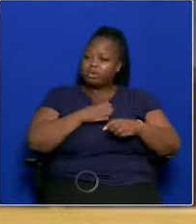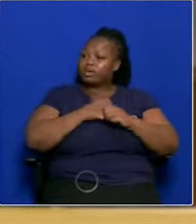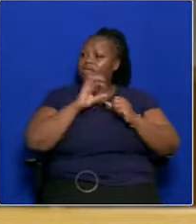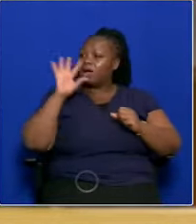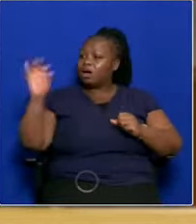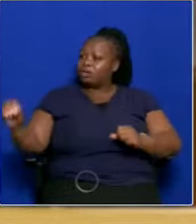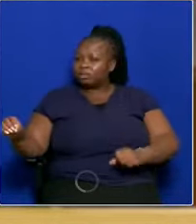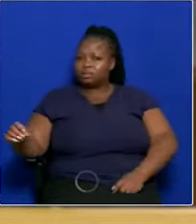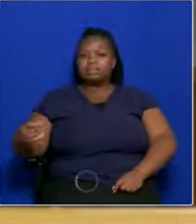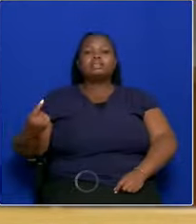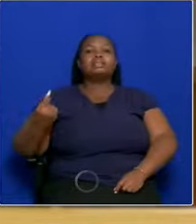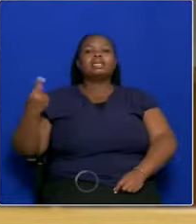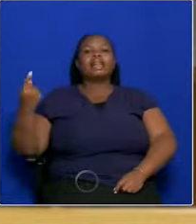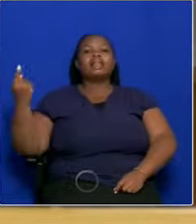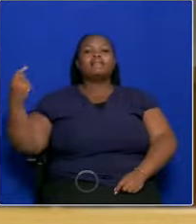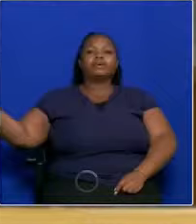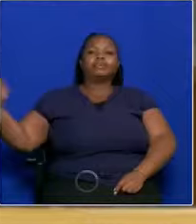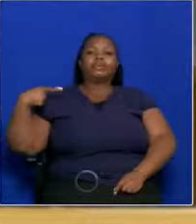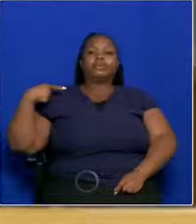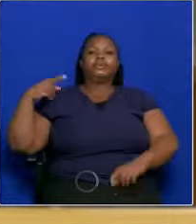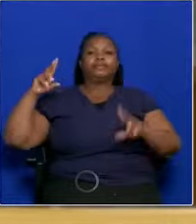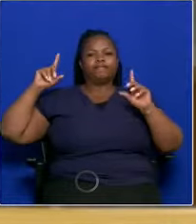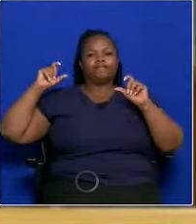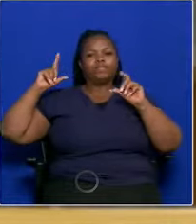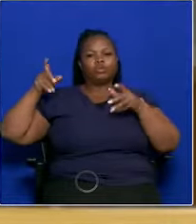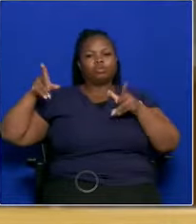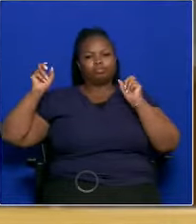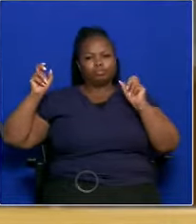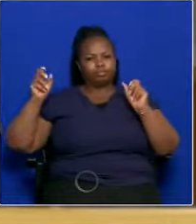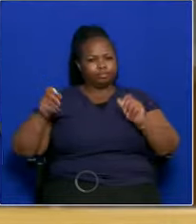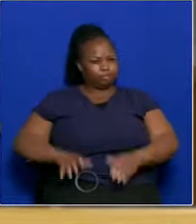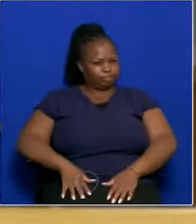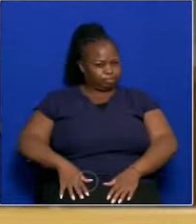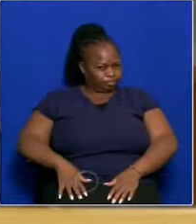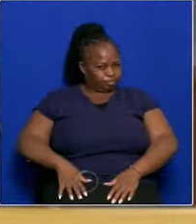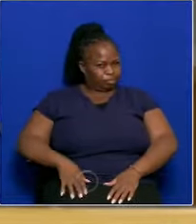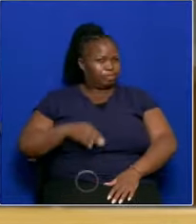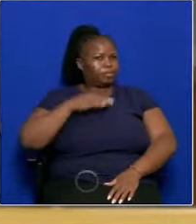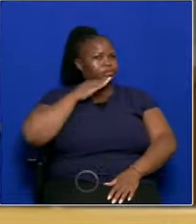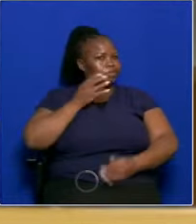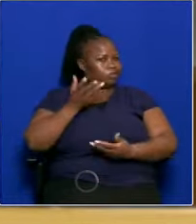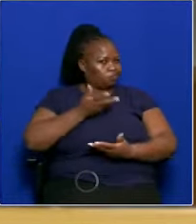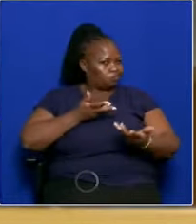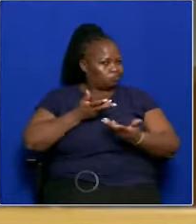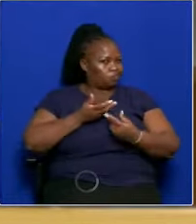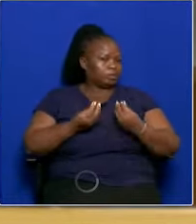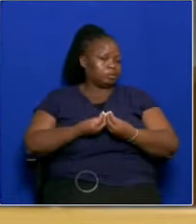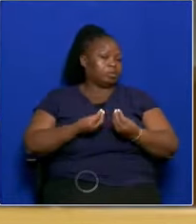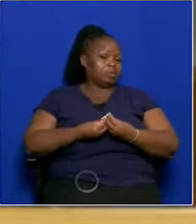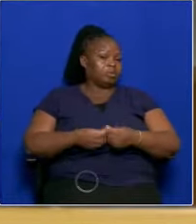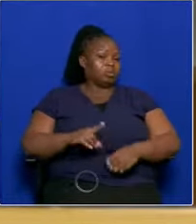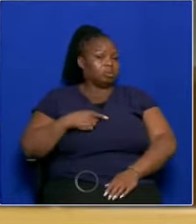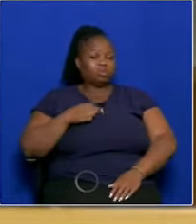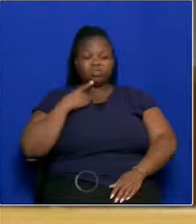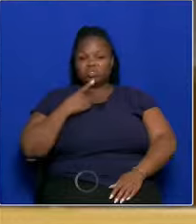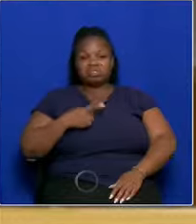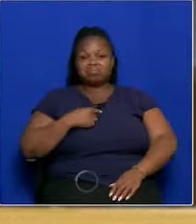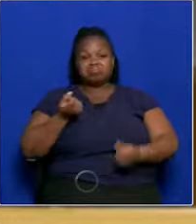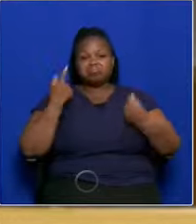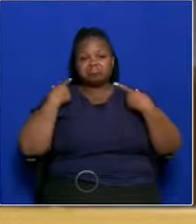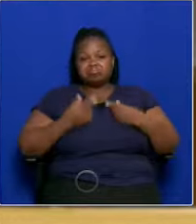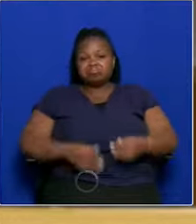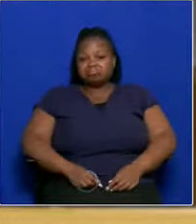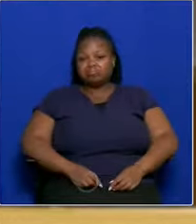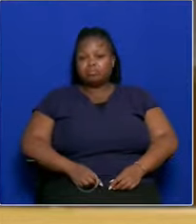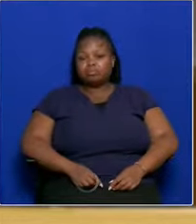these screenshots. There has to have been a conversation, otherwise what you're relating doesn't make sense. That Mr.